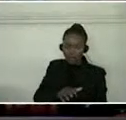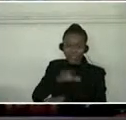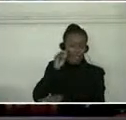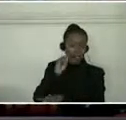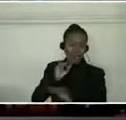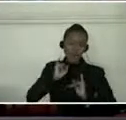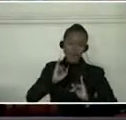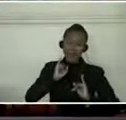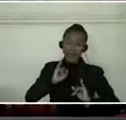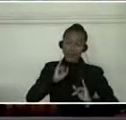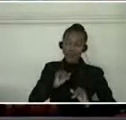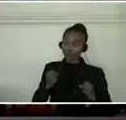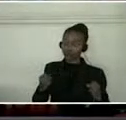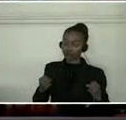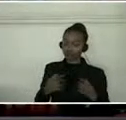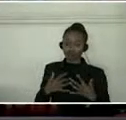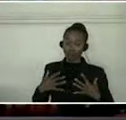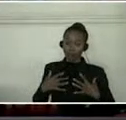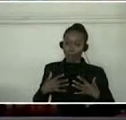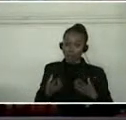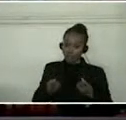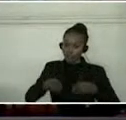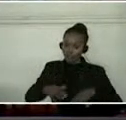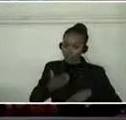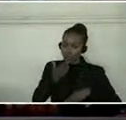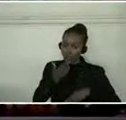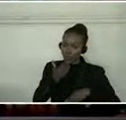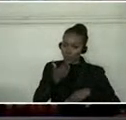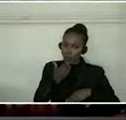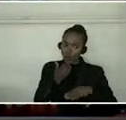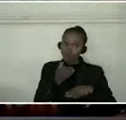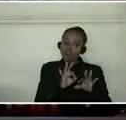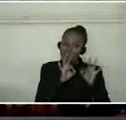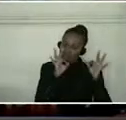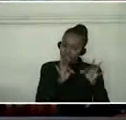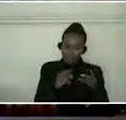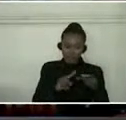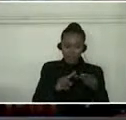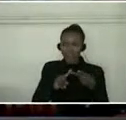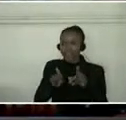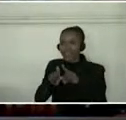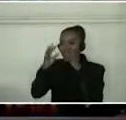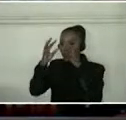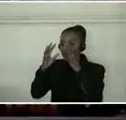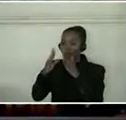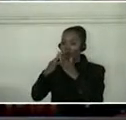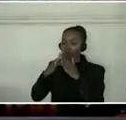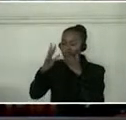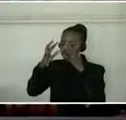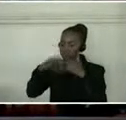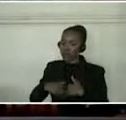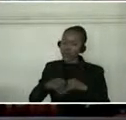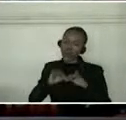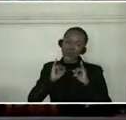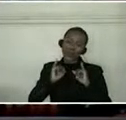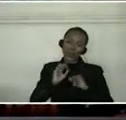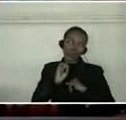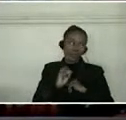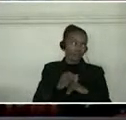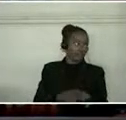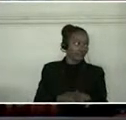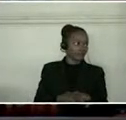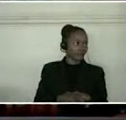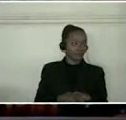experience of loss of both their loved ones and homes in a very undescribable manner just within two days as